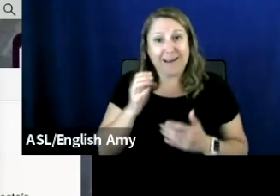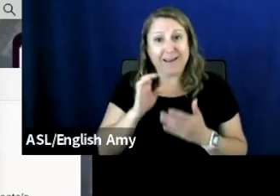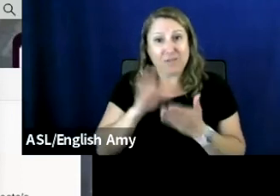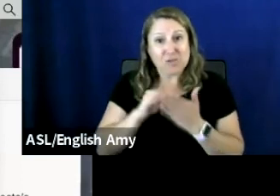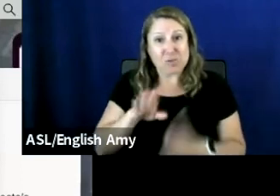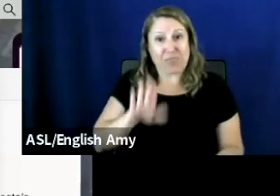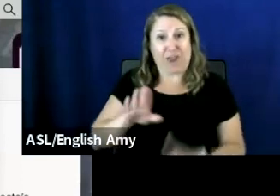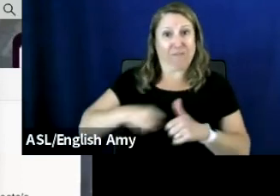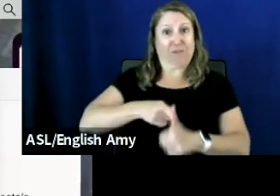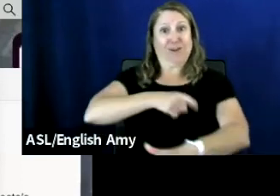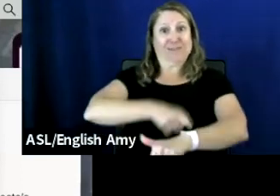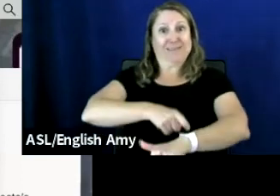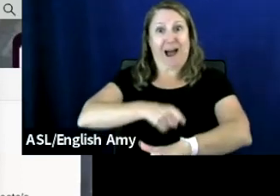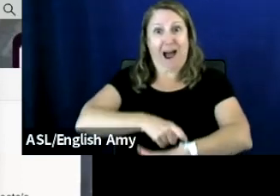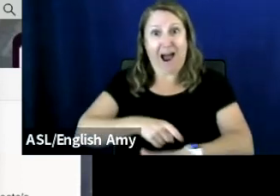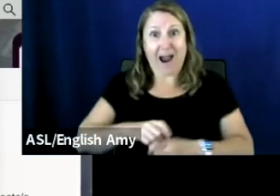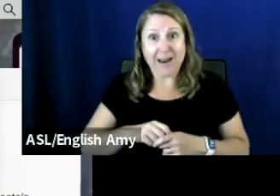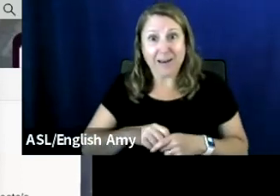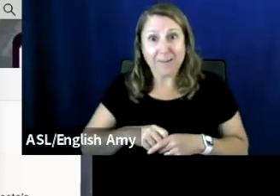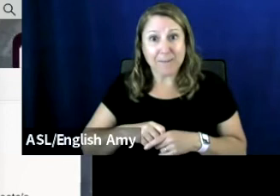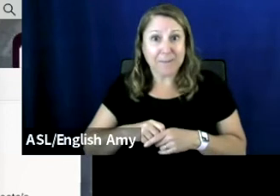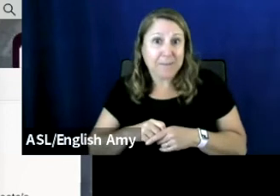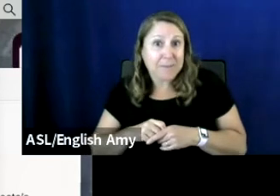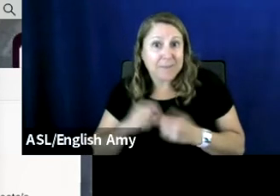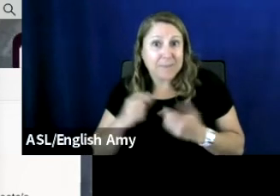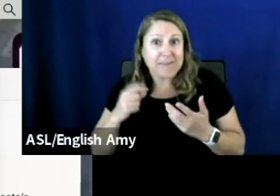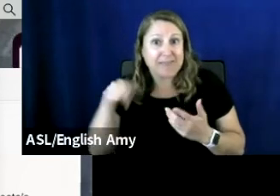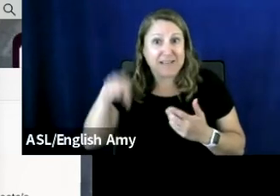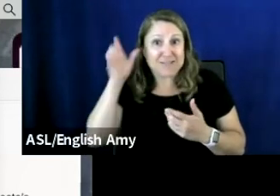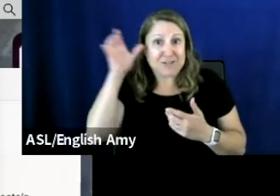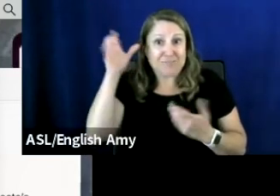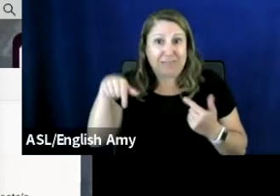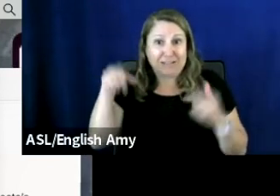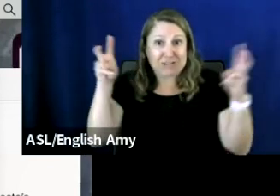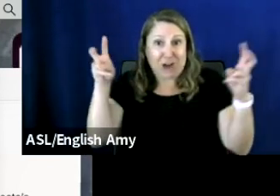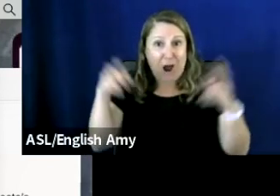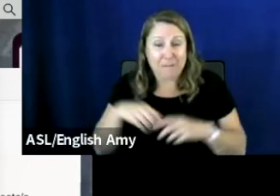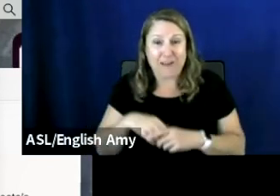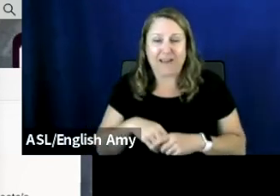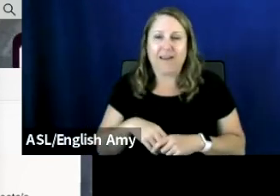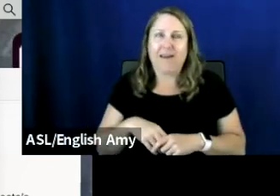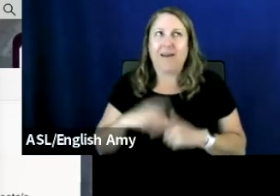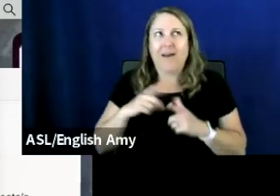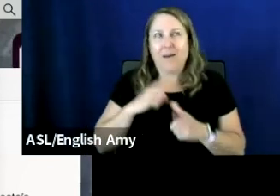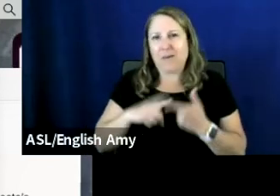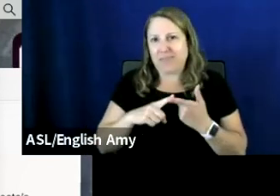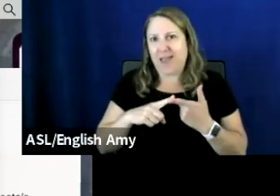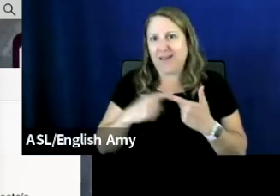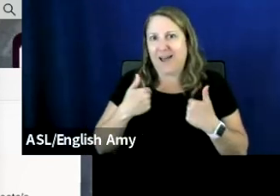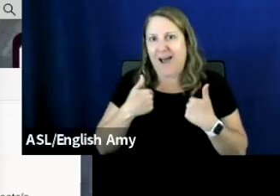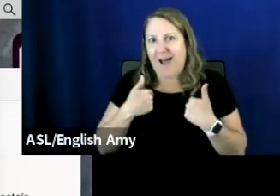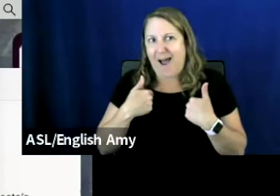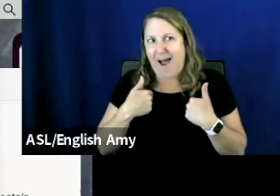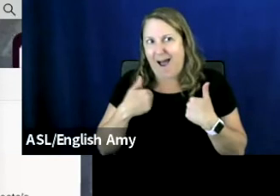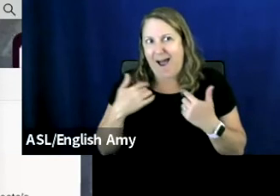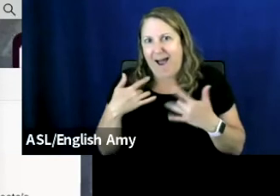time being exposed to this topic or being, you know, having to have these conversations. But then me on the other end of this, like